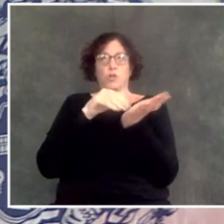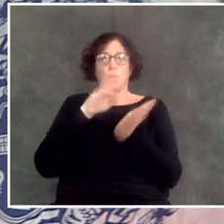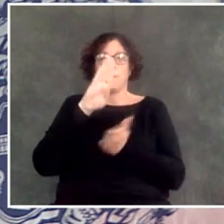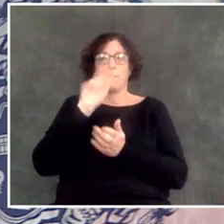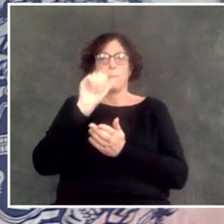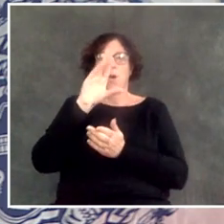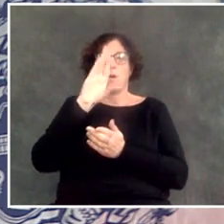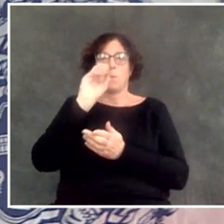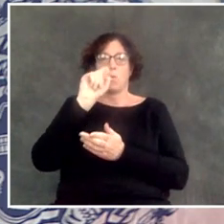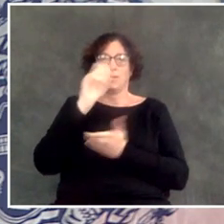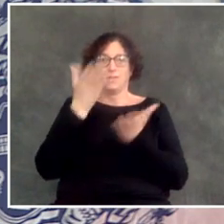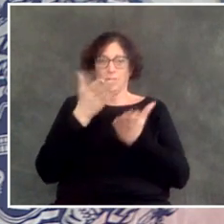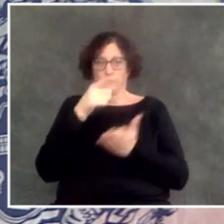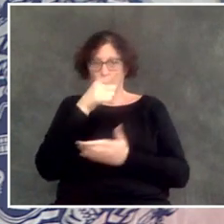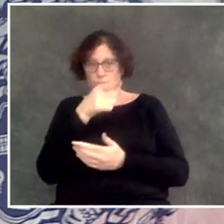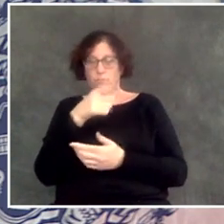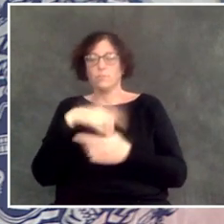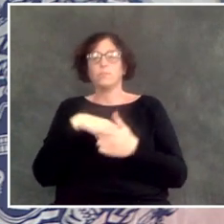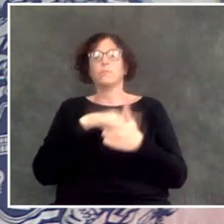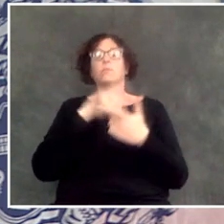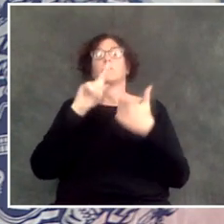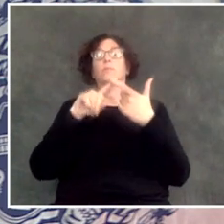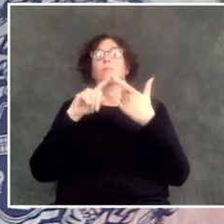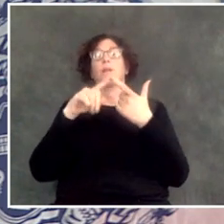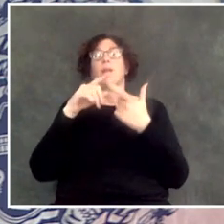with Josh from ABC7.